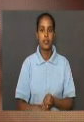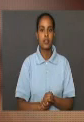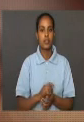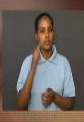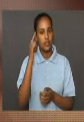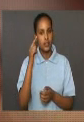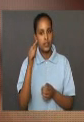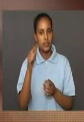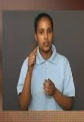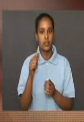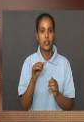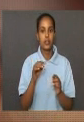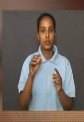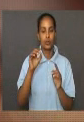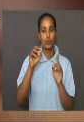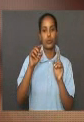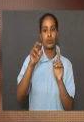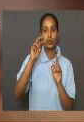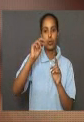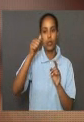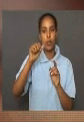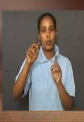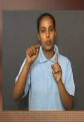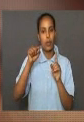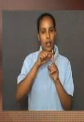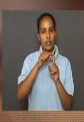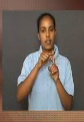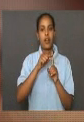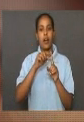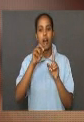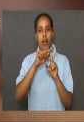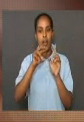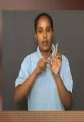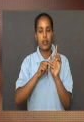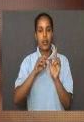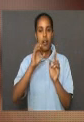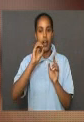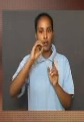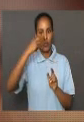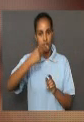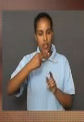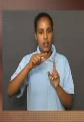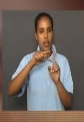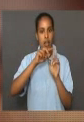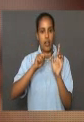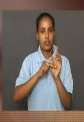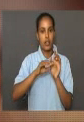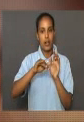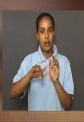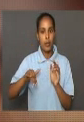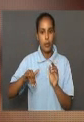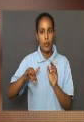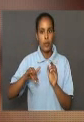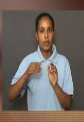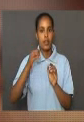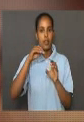Since the sodium plus ions and the hydroxide ions remain